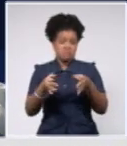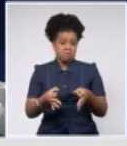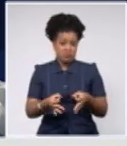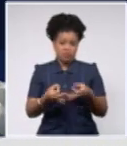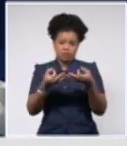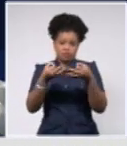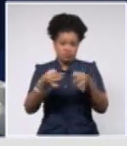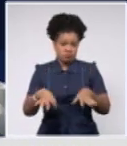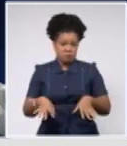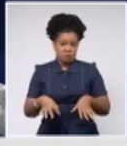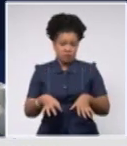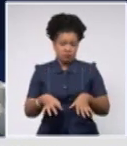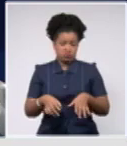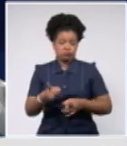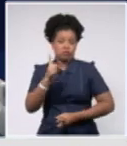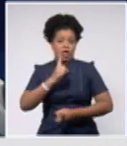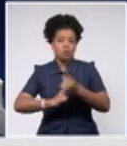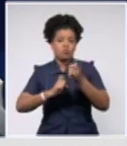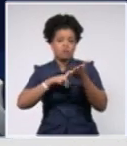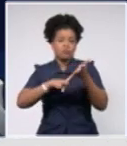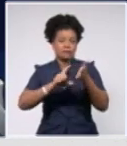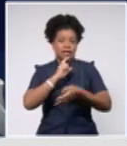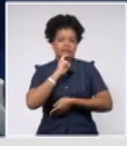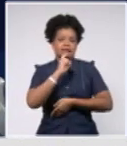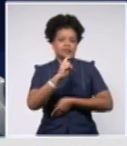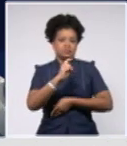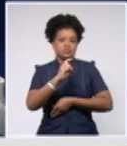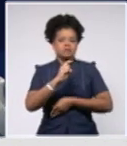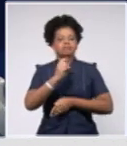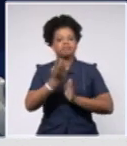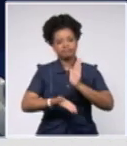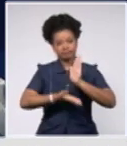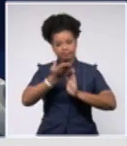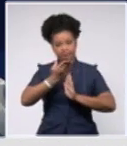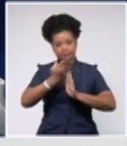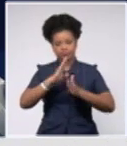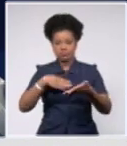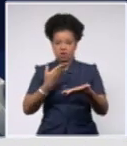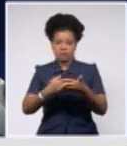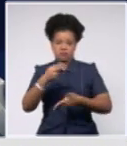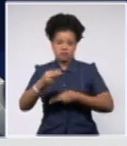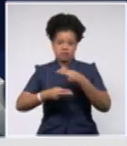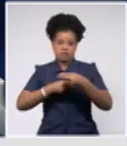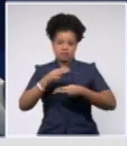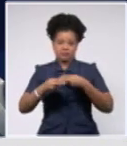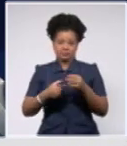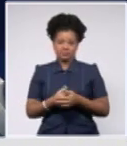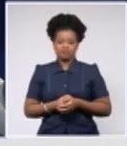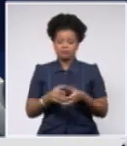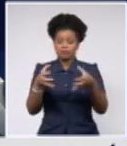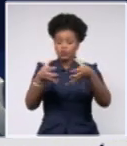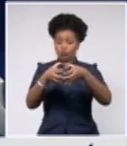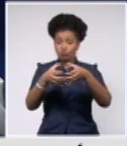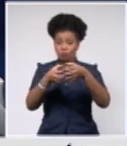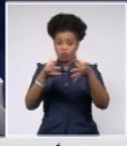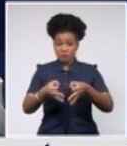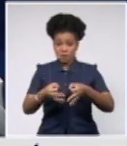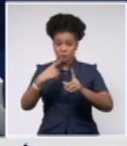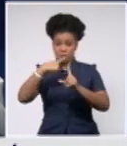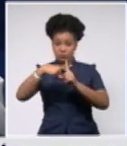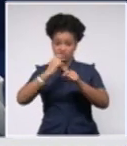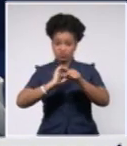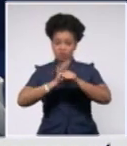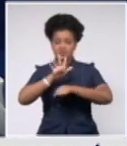confirmed case contacts. This means that 90% of all diagnosed cases in Cuba